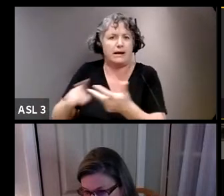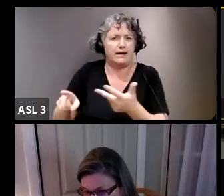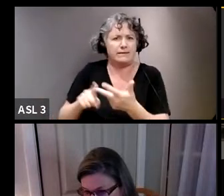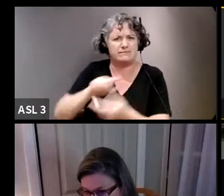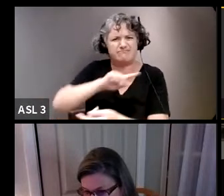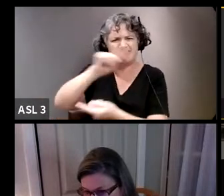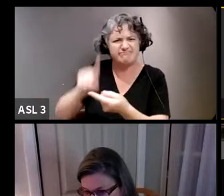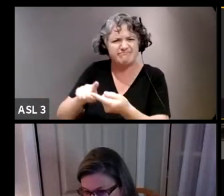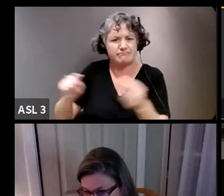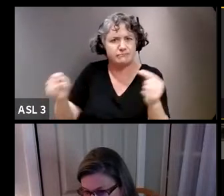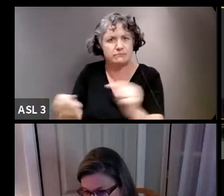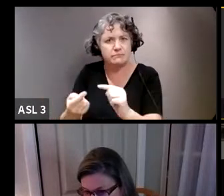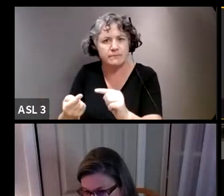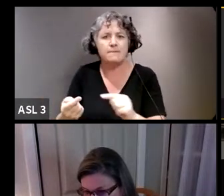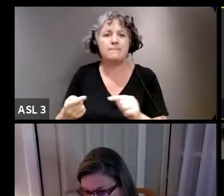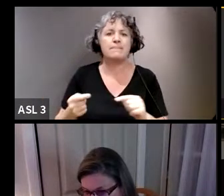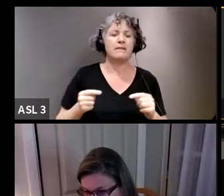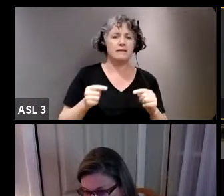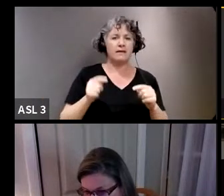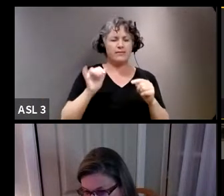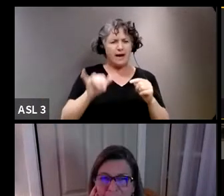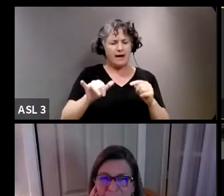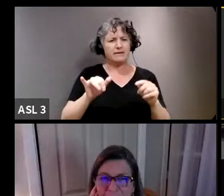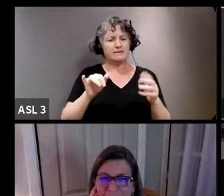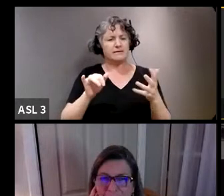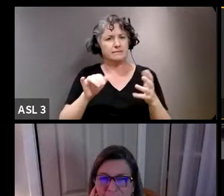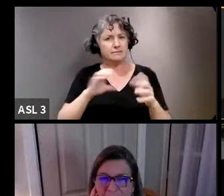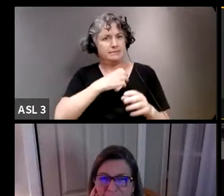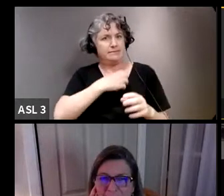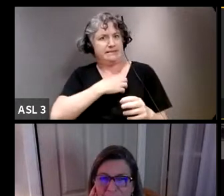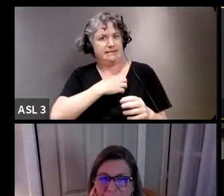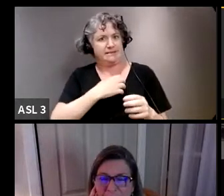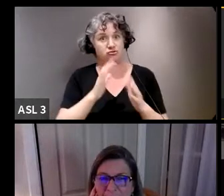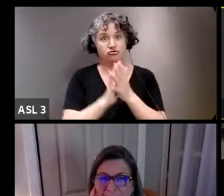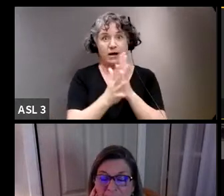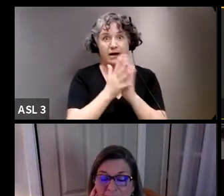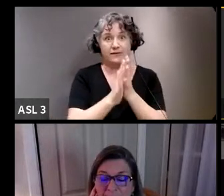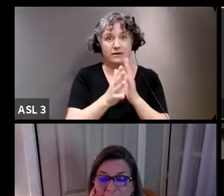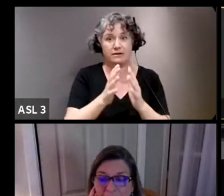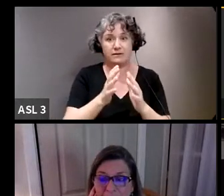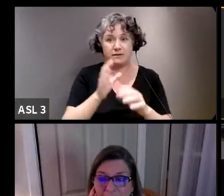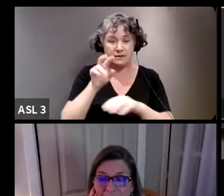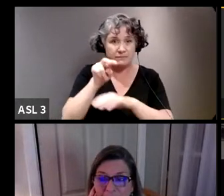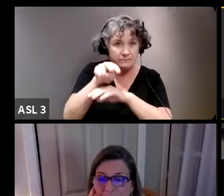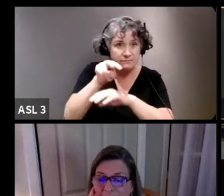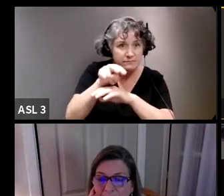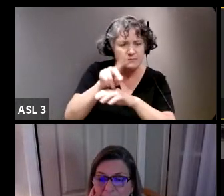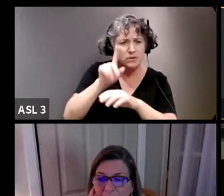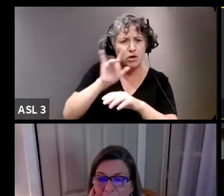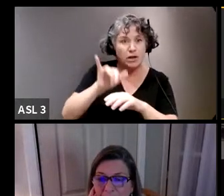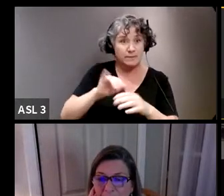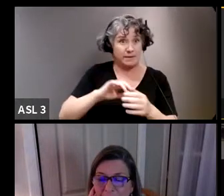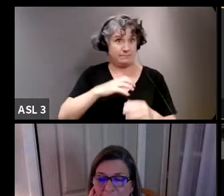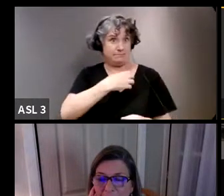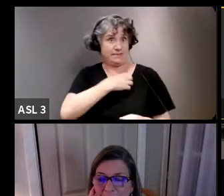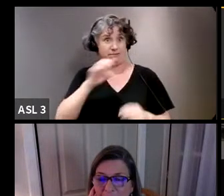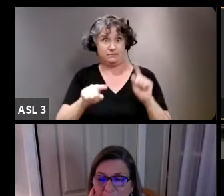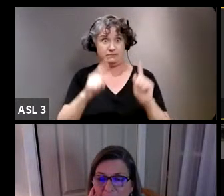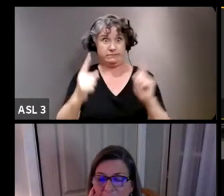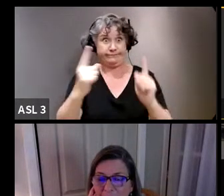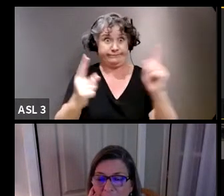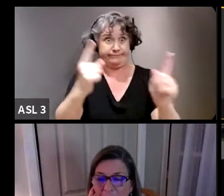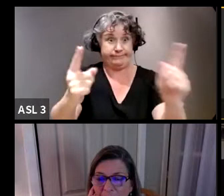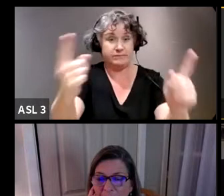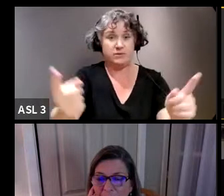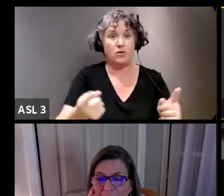introducing a gun to the scene bring what does an ideal police traffic enforcement look like is that a police at every corner a police in the passenger seat